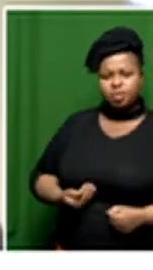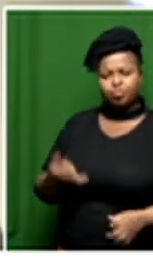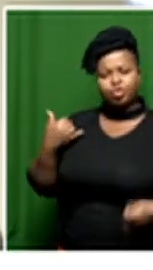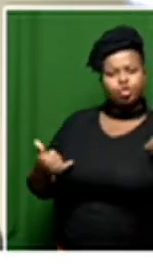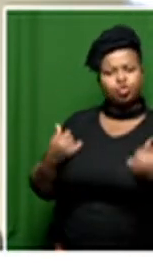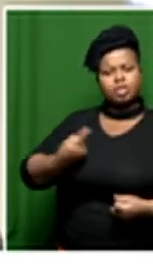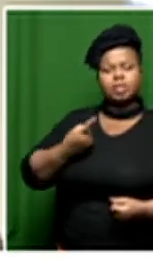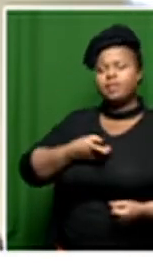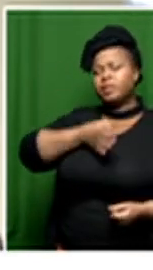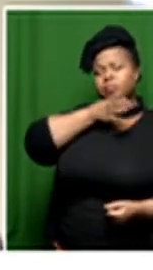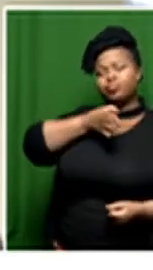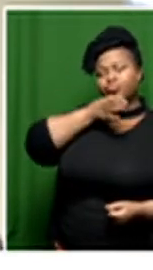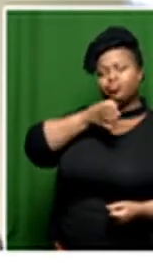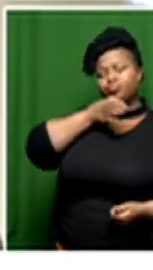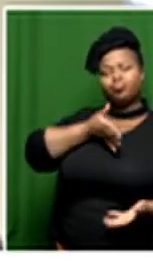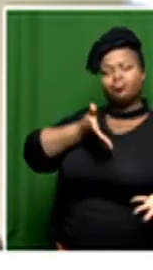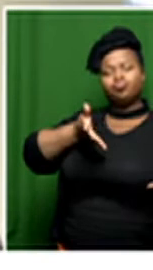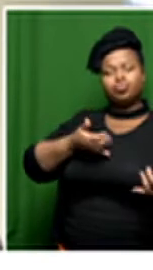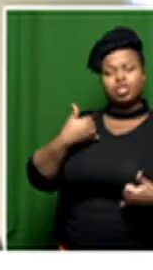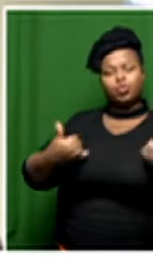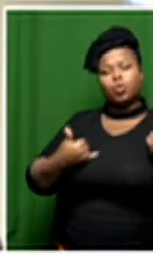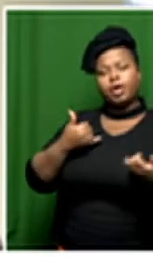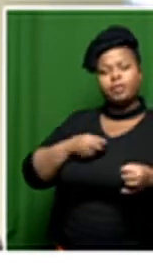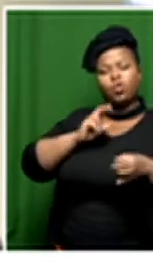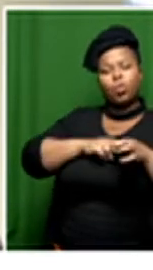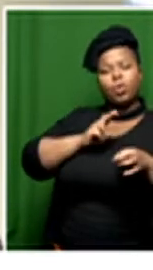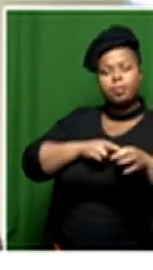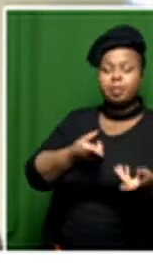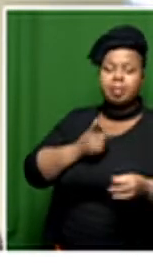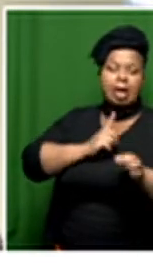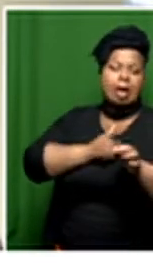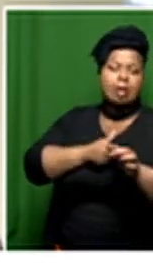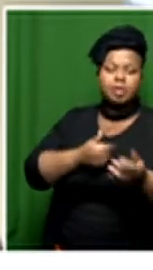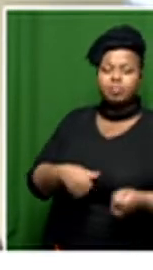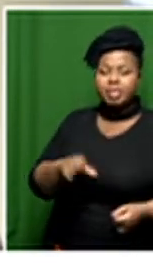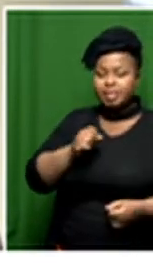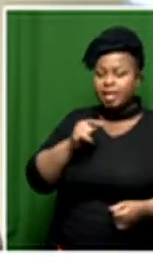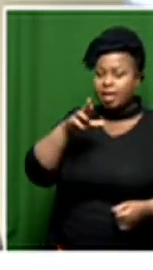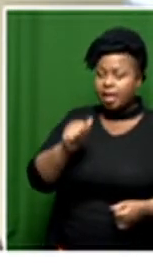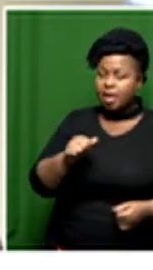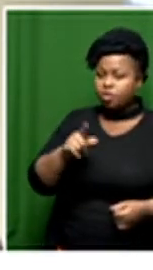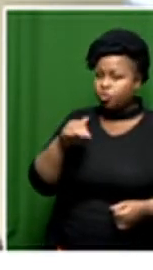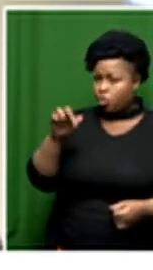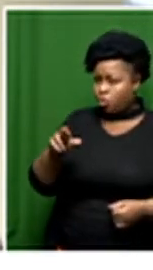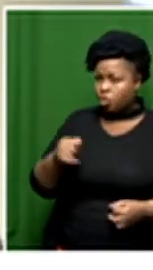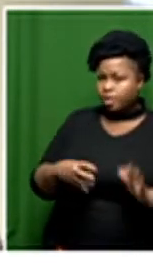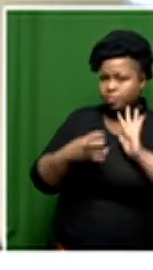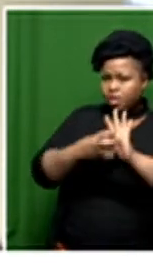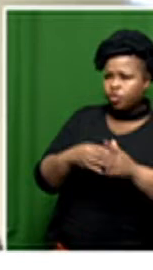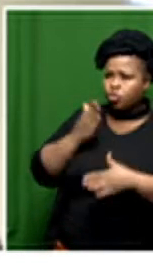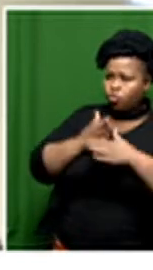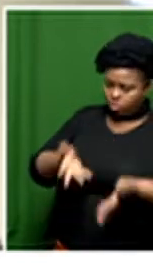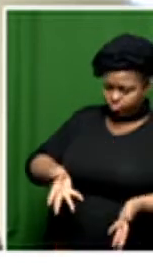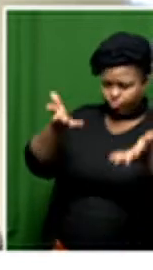enjoying herself and having a beer. So I guess when brands like Stella Artois like allow artists to kind of just create the work they